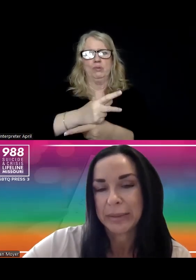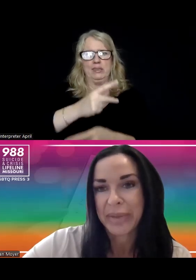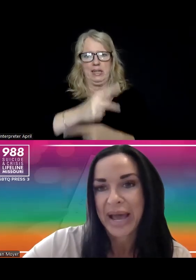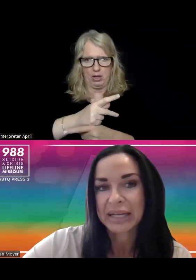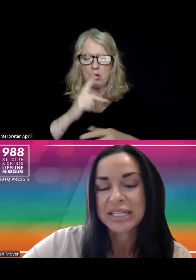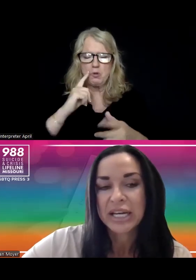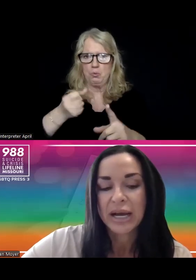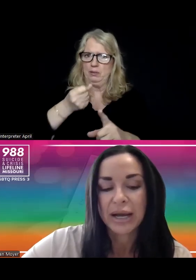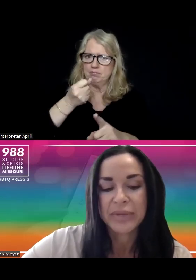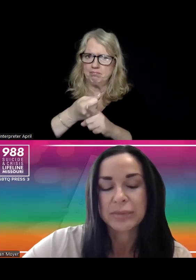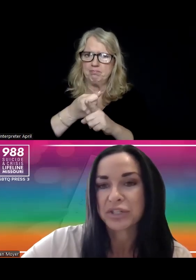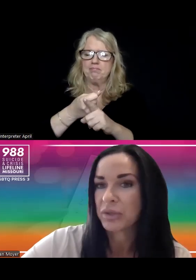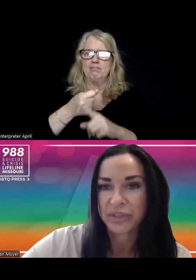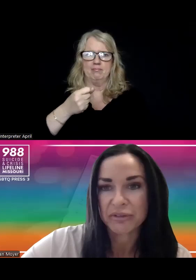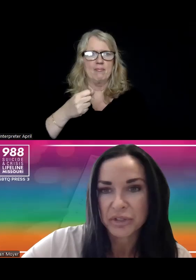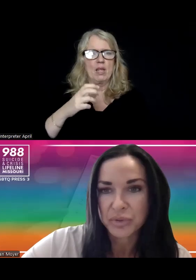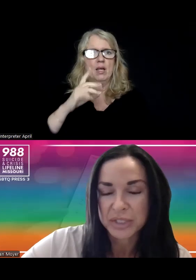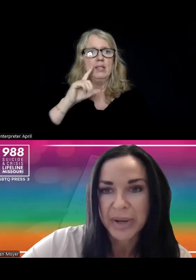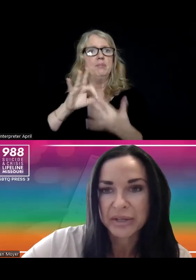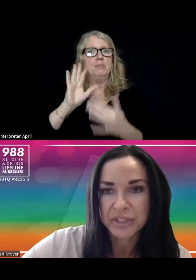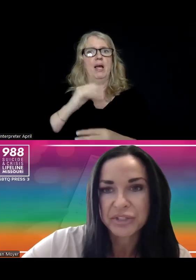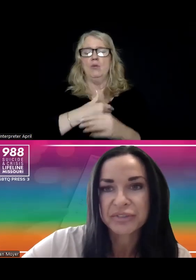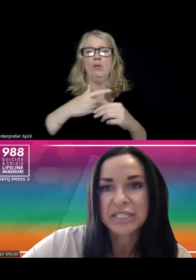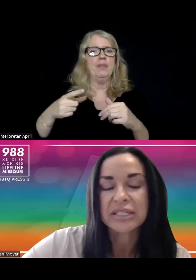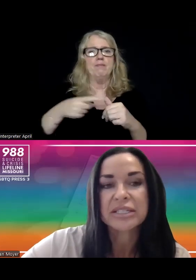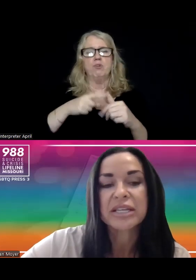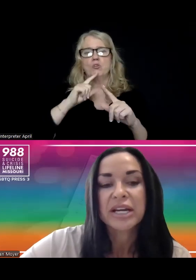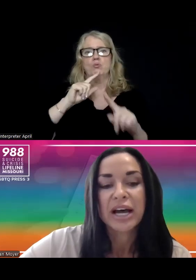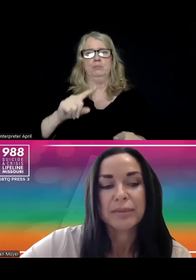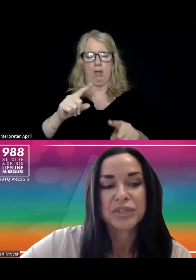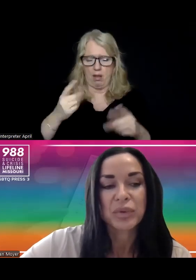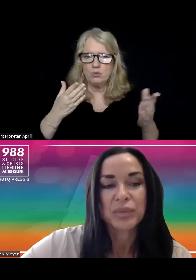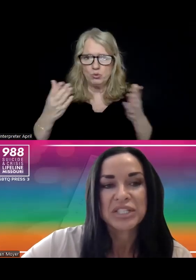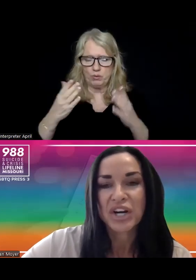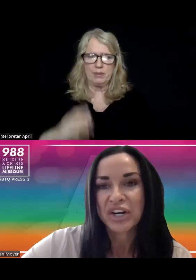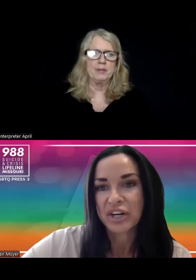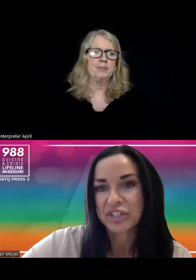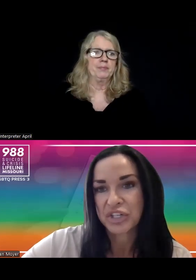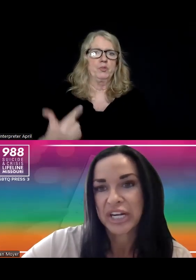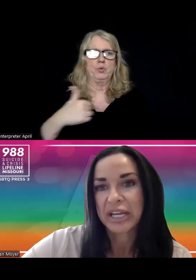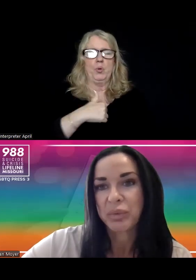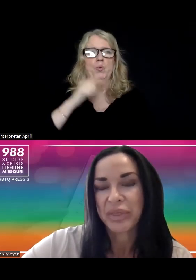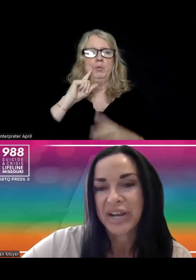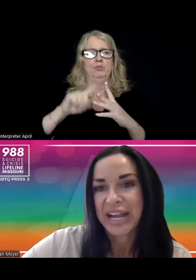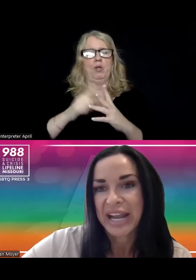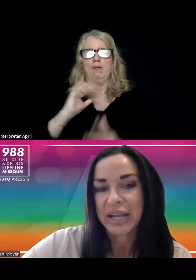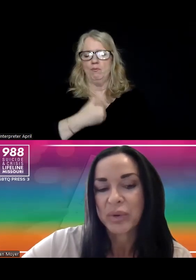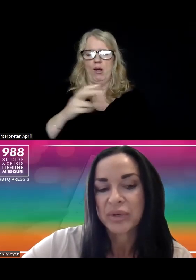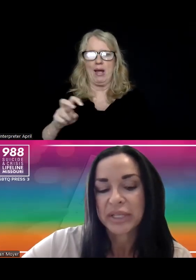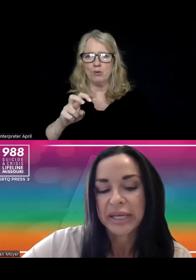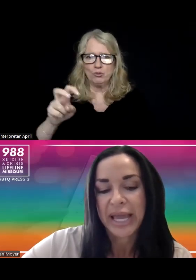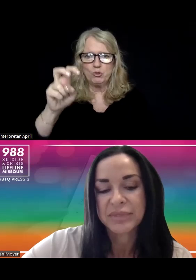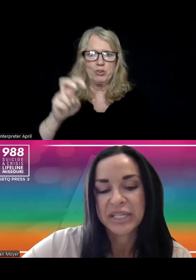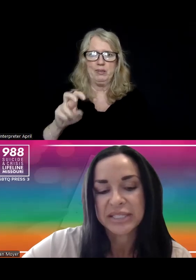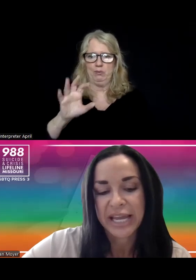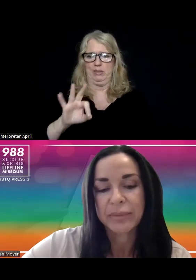an impact, especially with our first responder services. So when we started our journey with 988, we